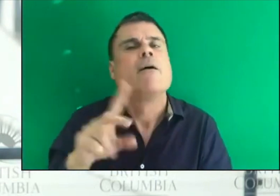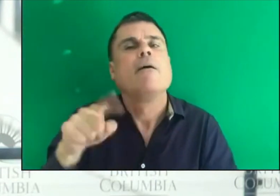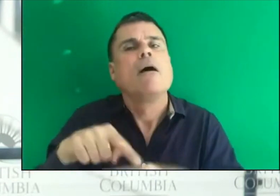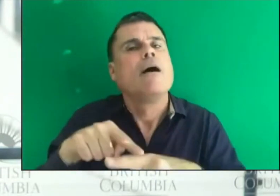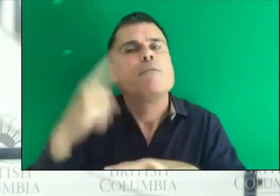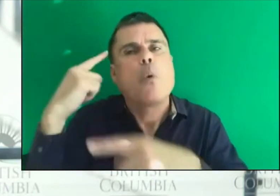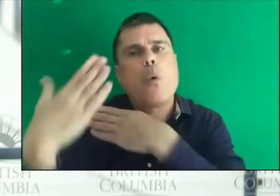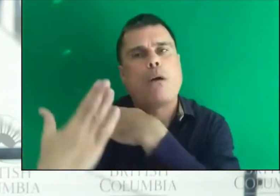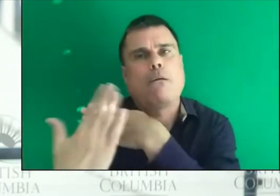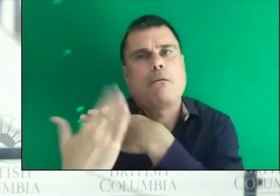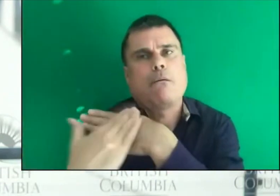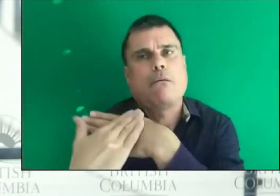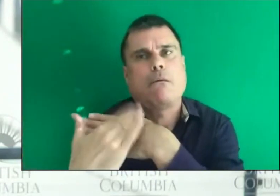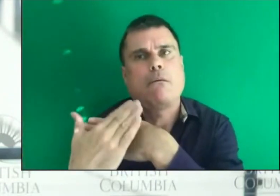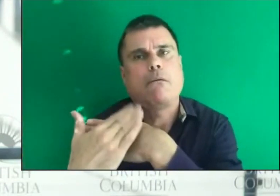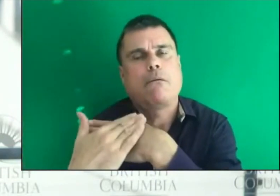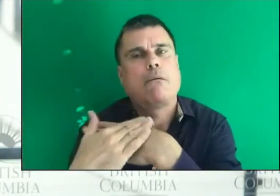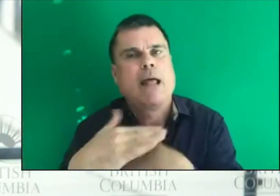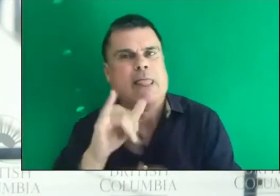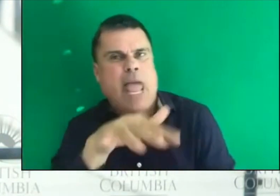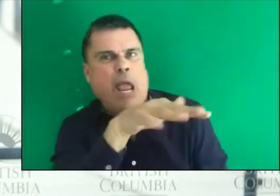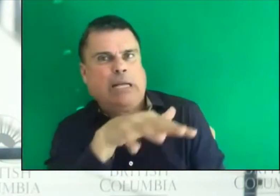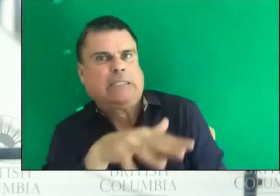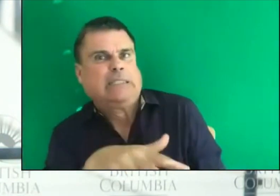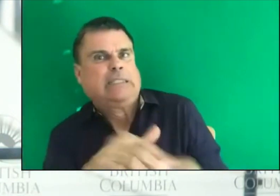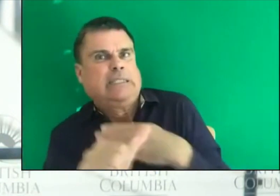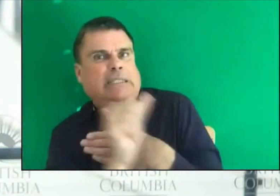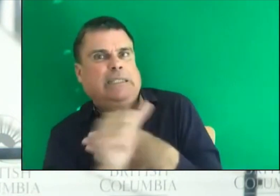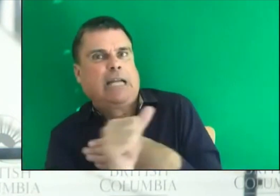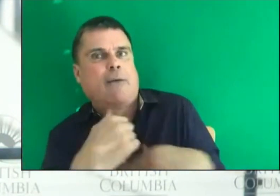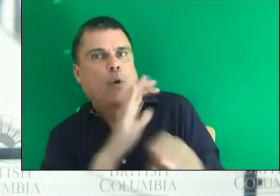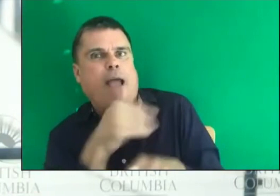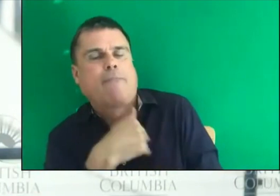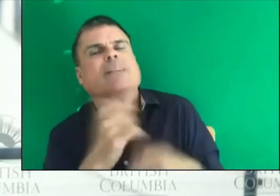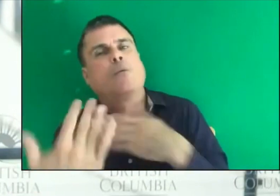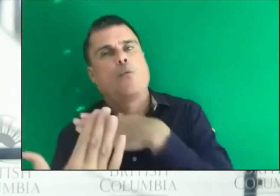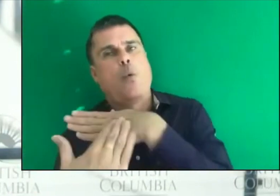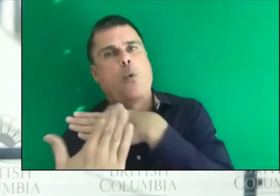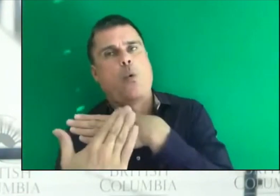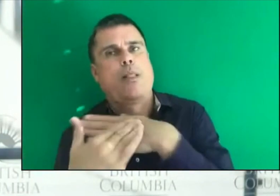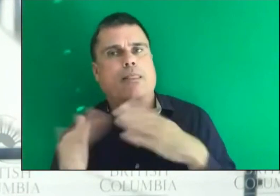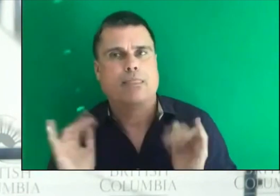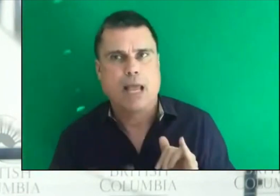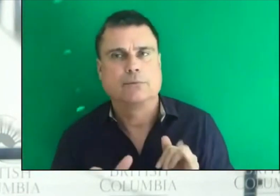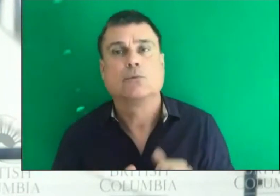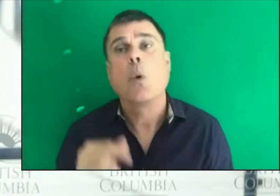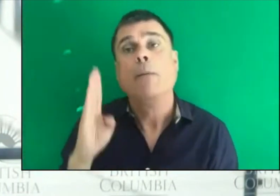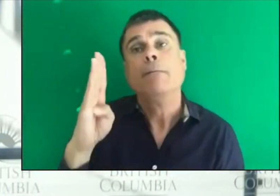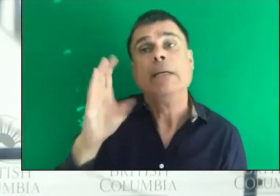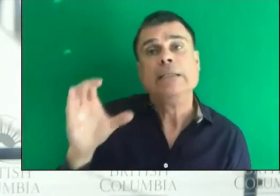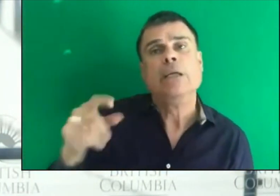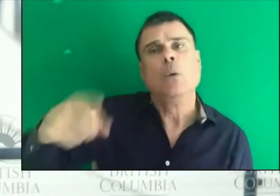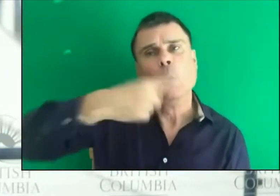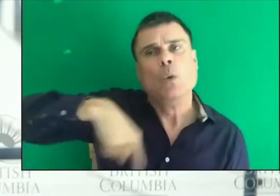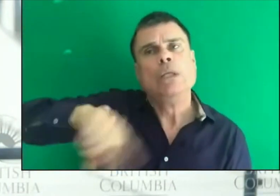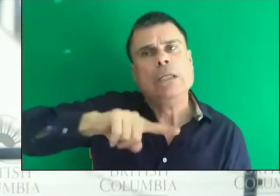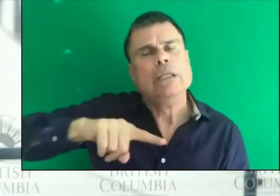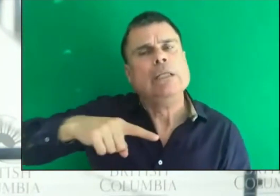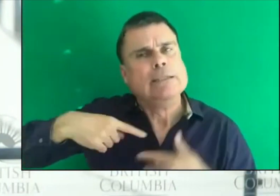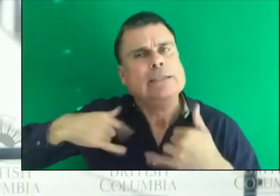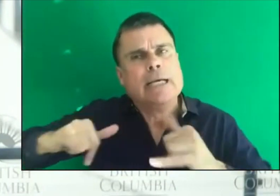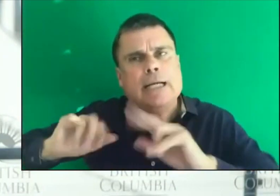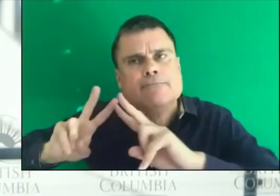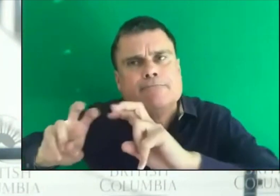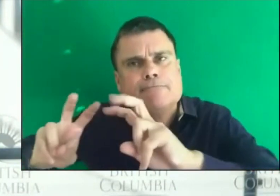up again? In terms of apps, Korea, I've been on a number of calls where they've talked about